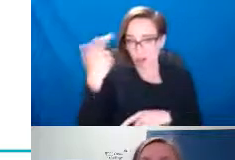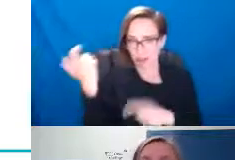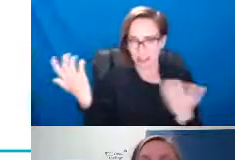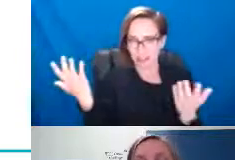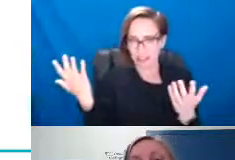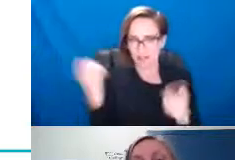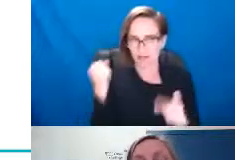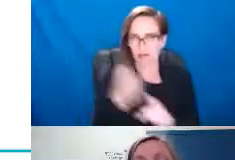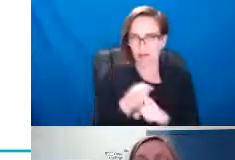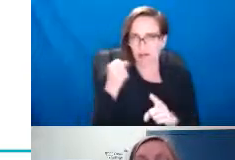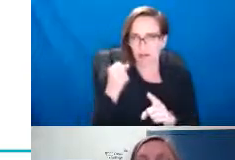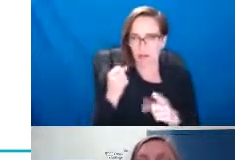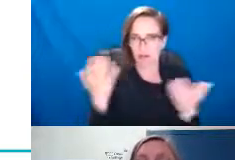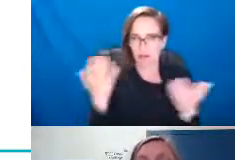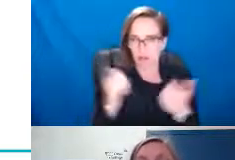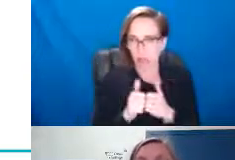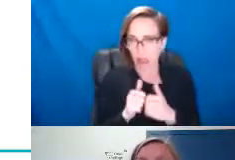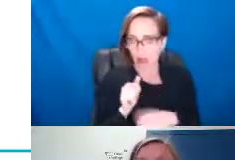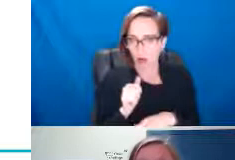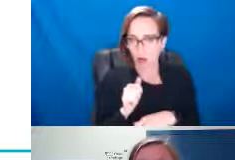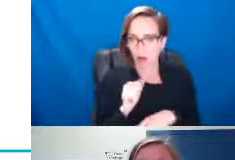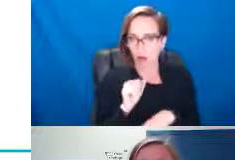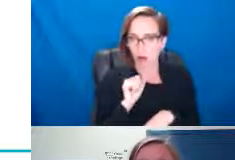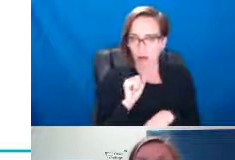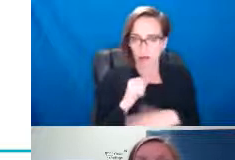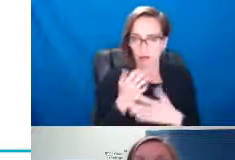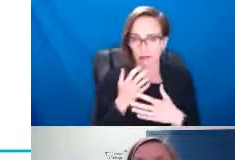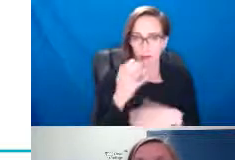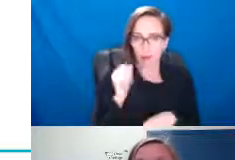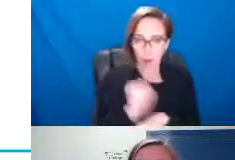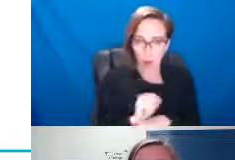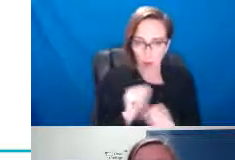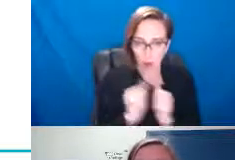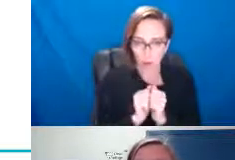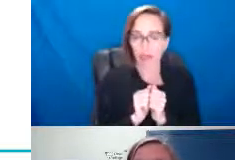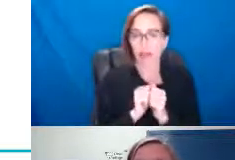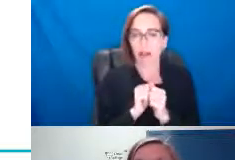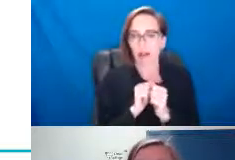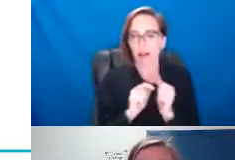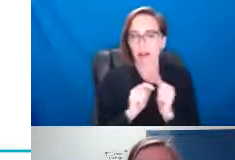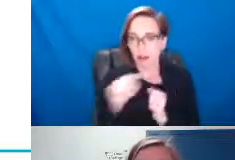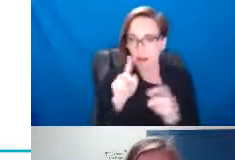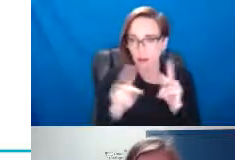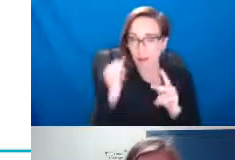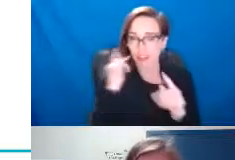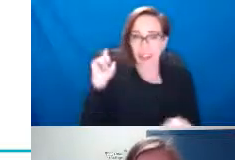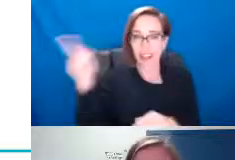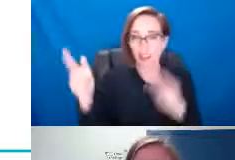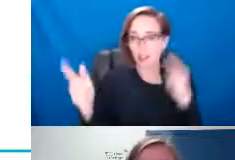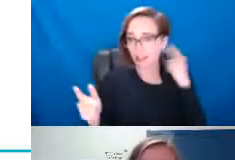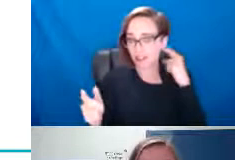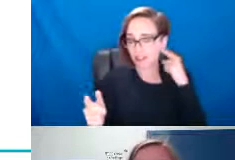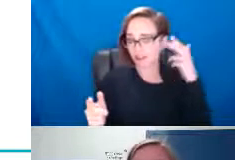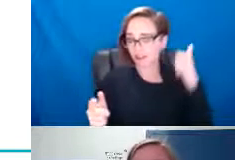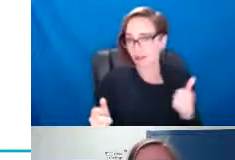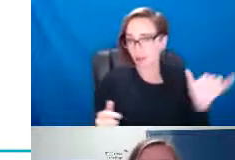on how do we work with them and communication. But if they are Braille users,